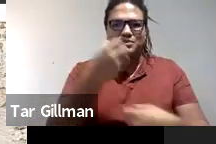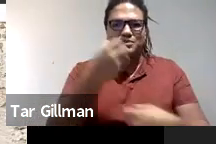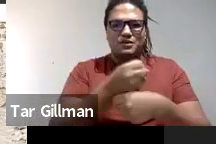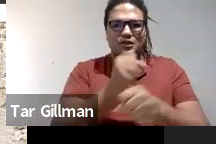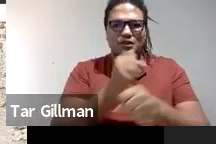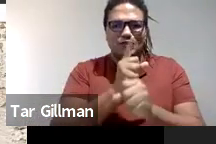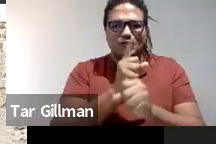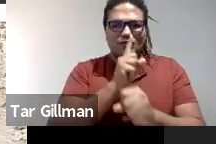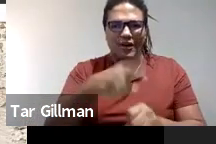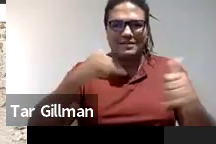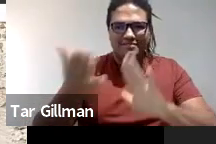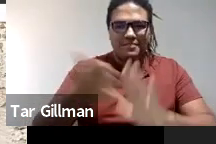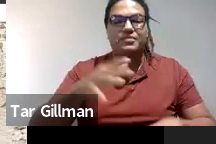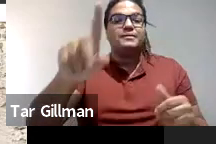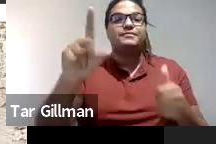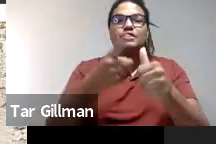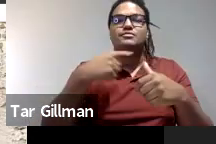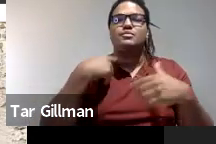Yes, we can.